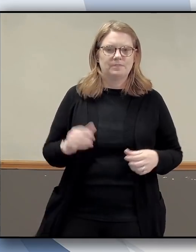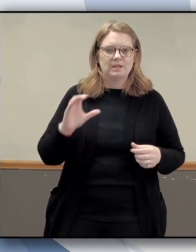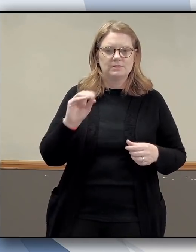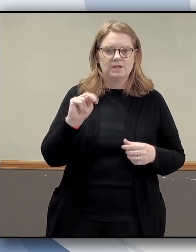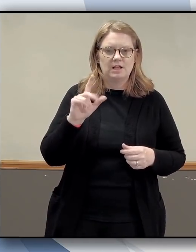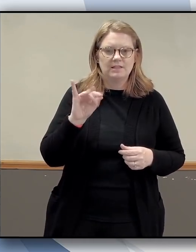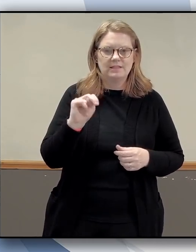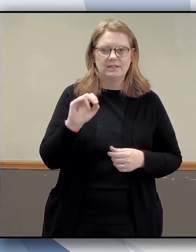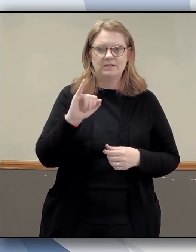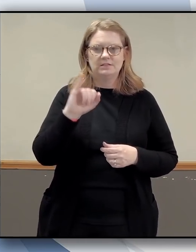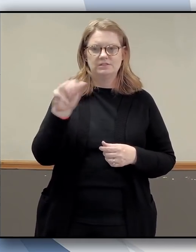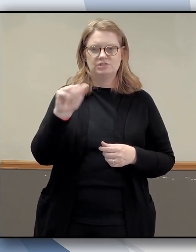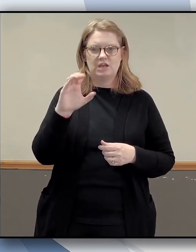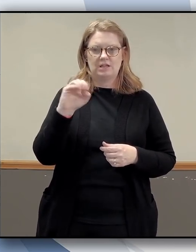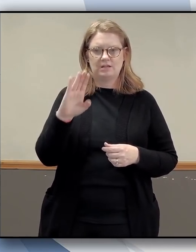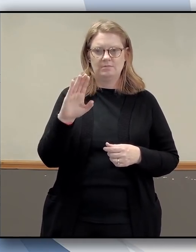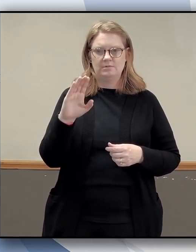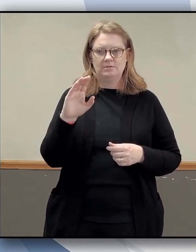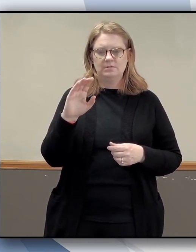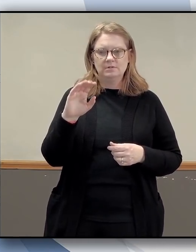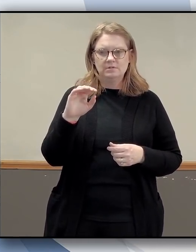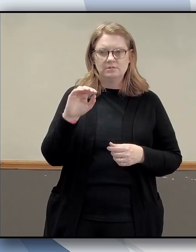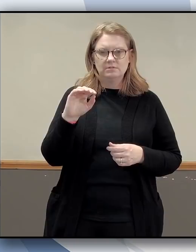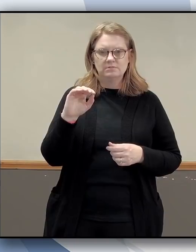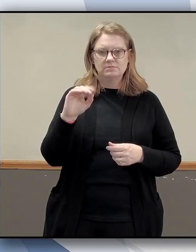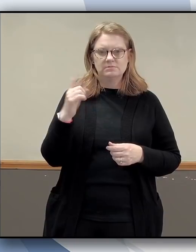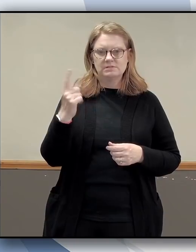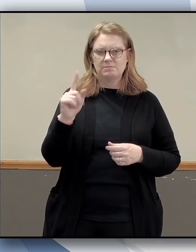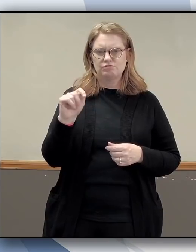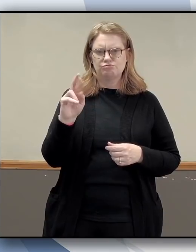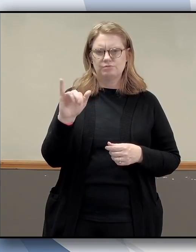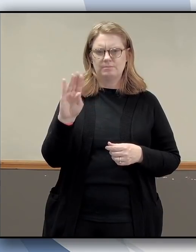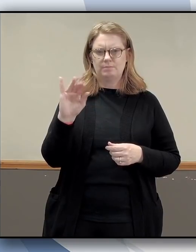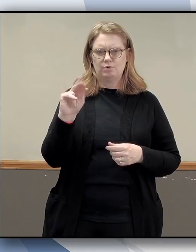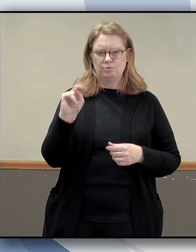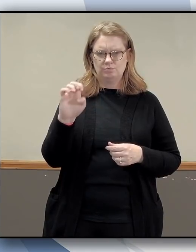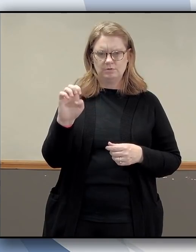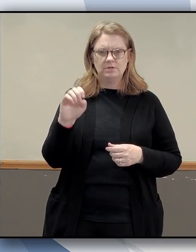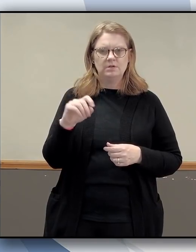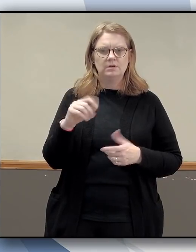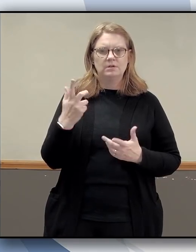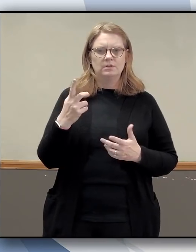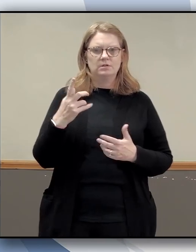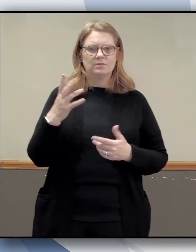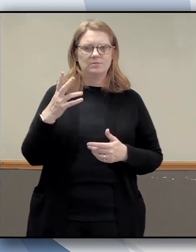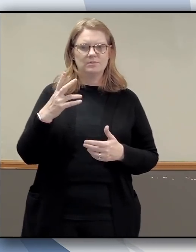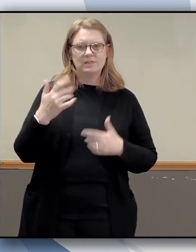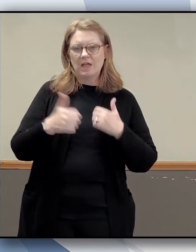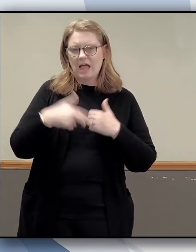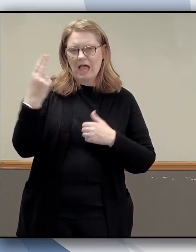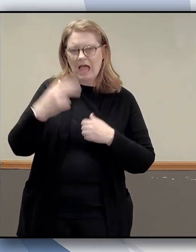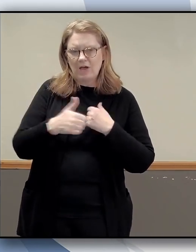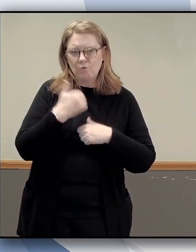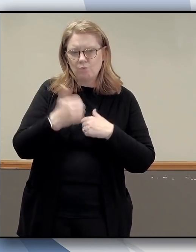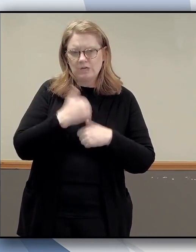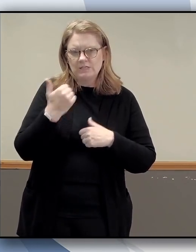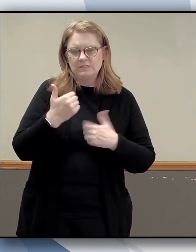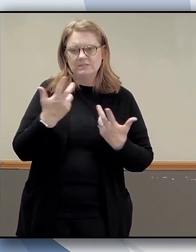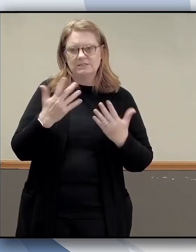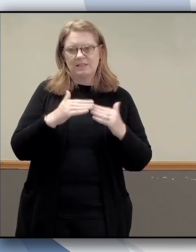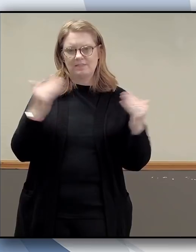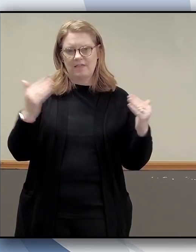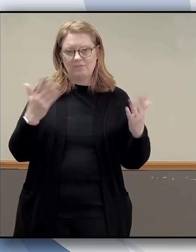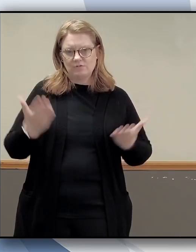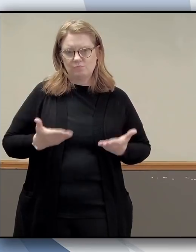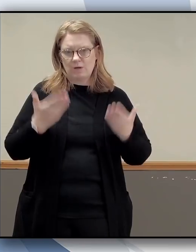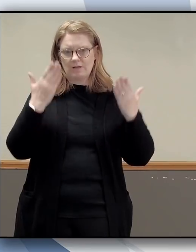Jacob Orledge with the Tioga Tribune. Can you clarify what the high risk and critical risk levels